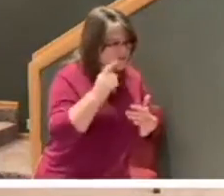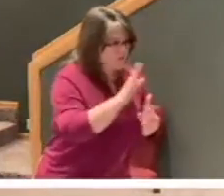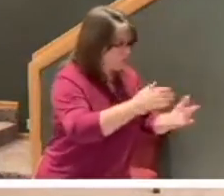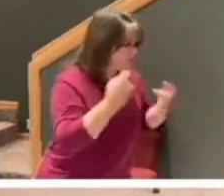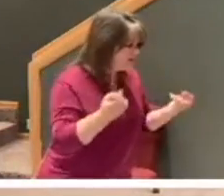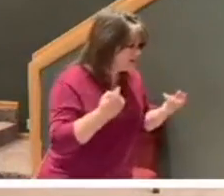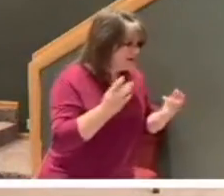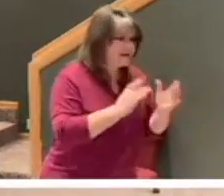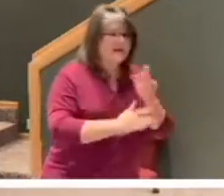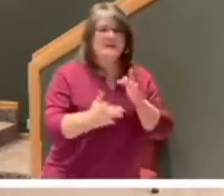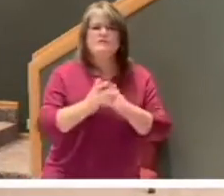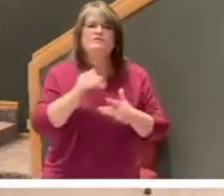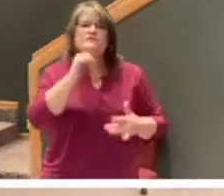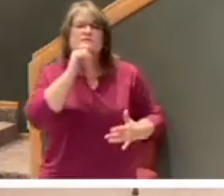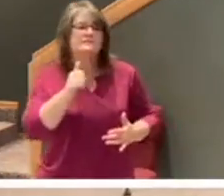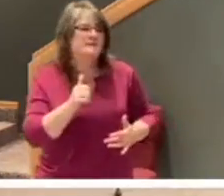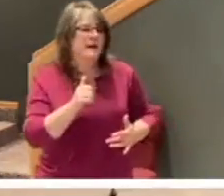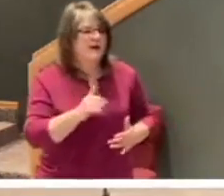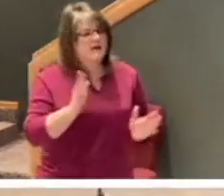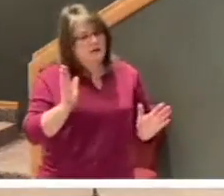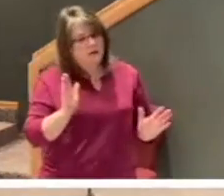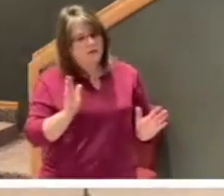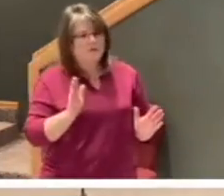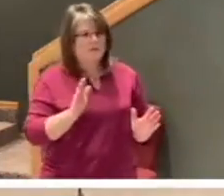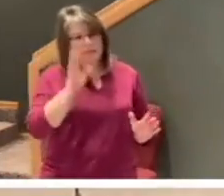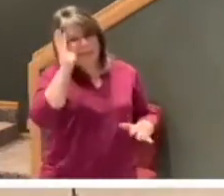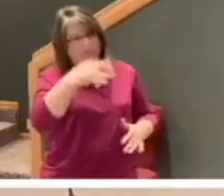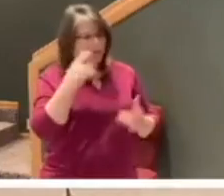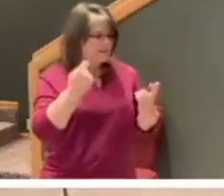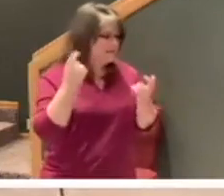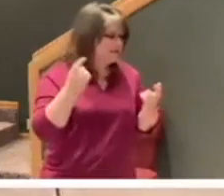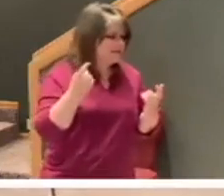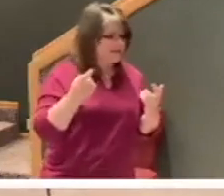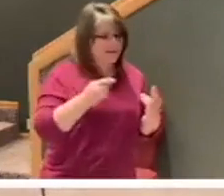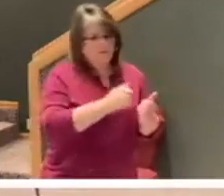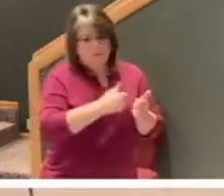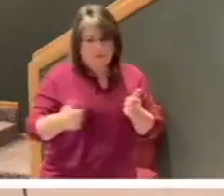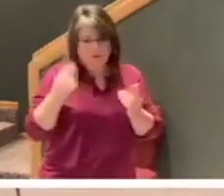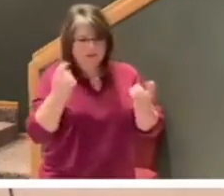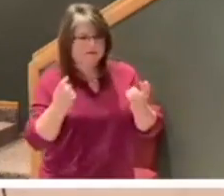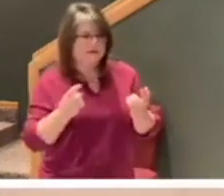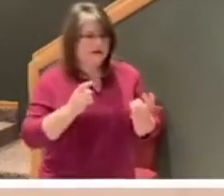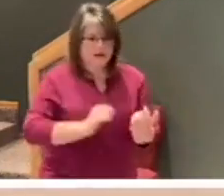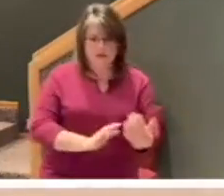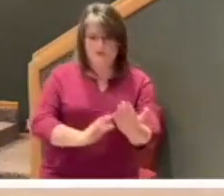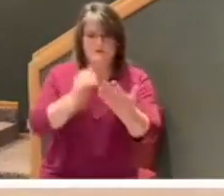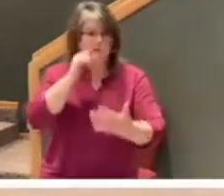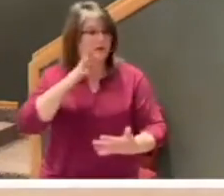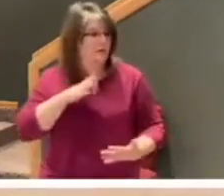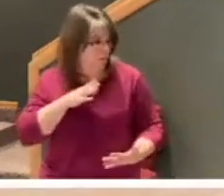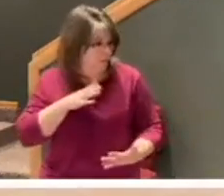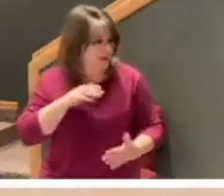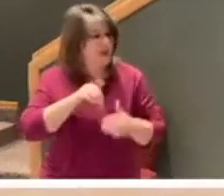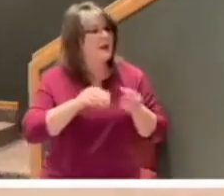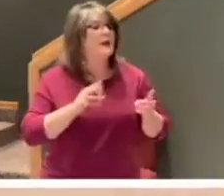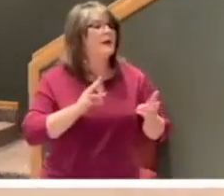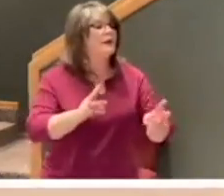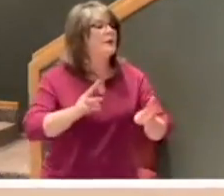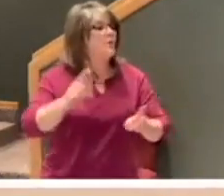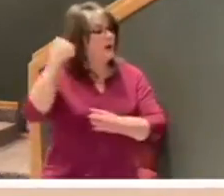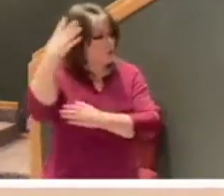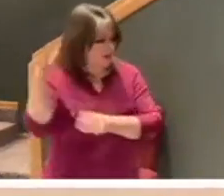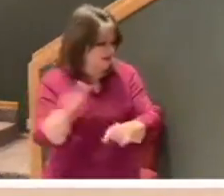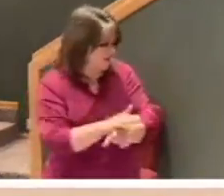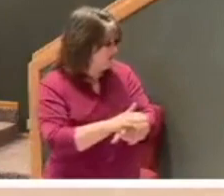sin. Jesus didn't wink at sin. He didn't sidestep it. He was confronting her on it in a way that was